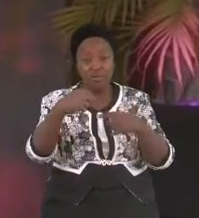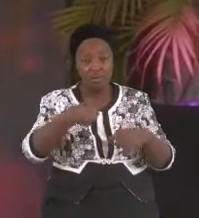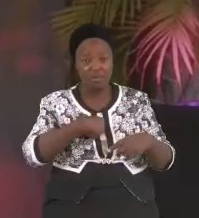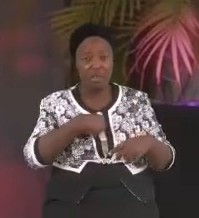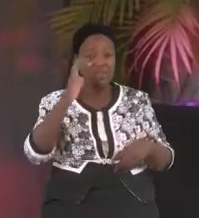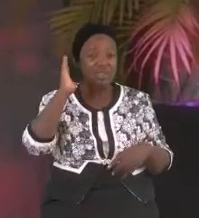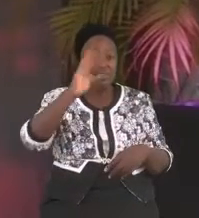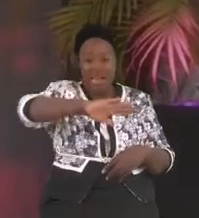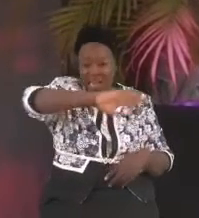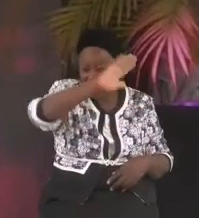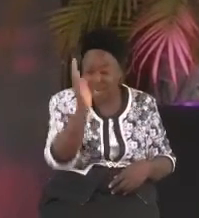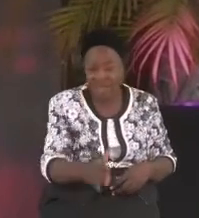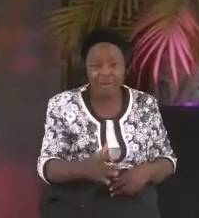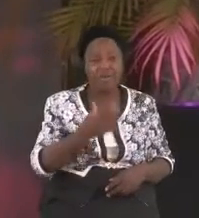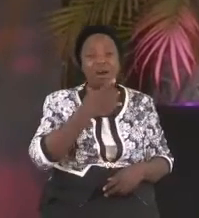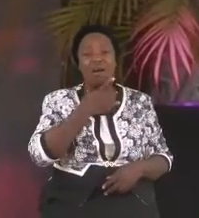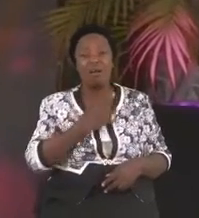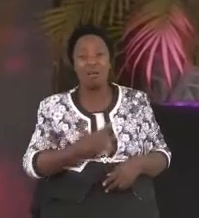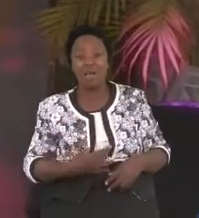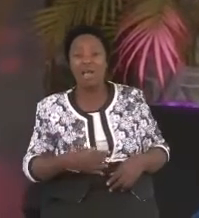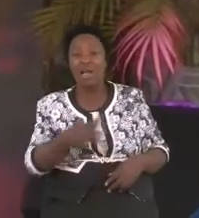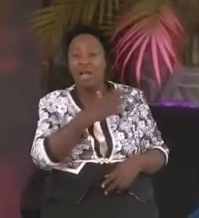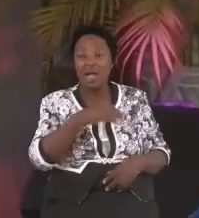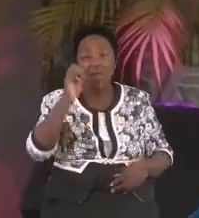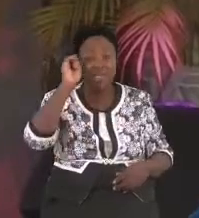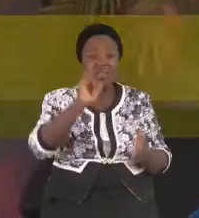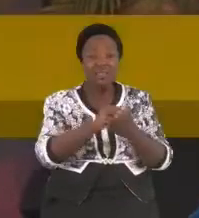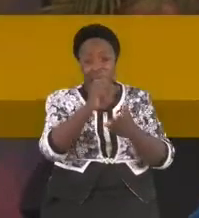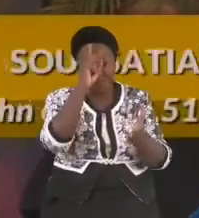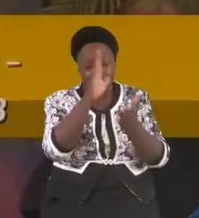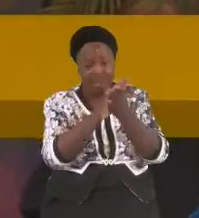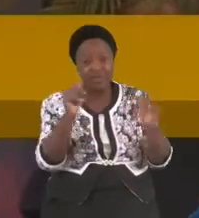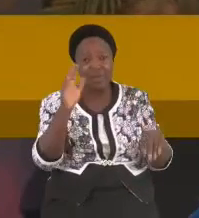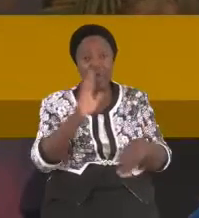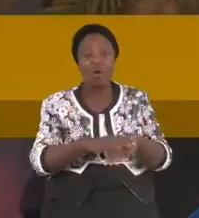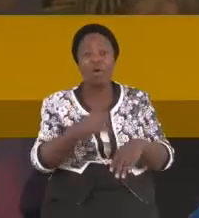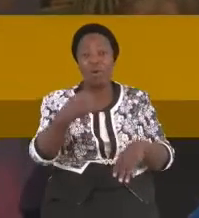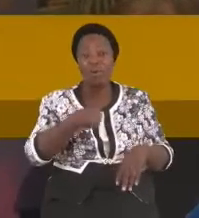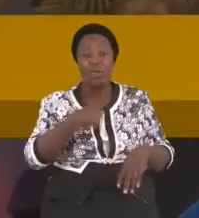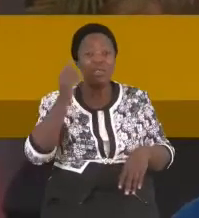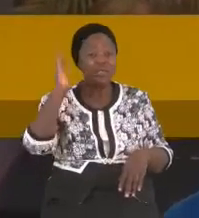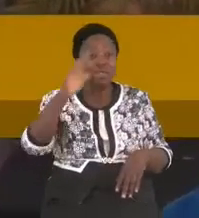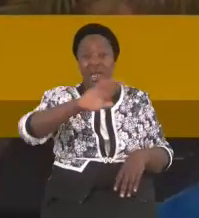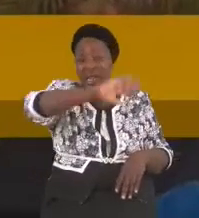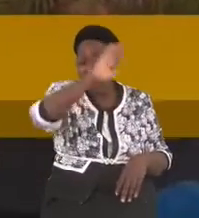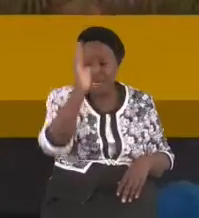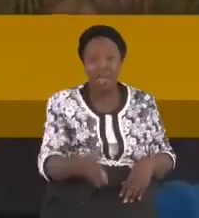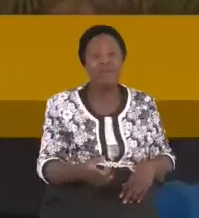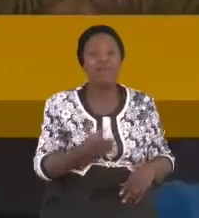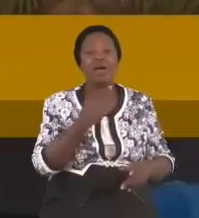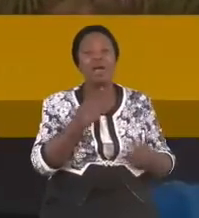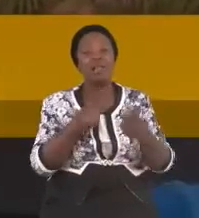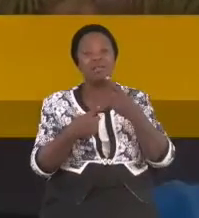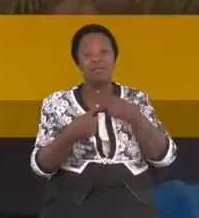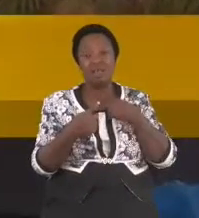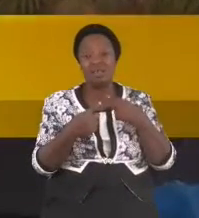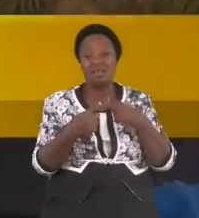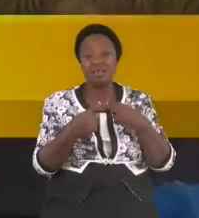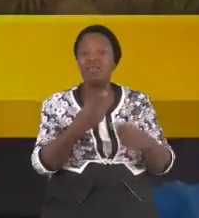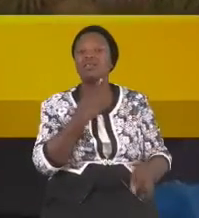hunger and he that believeth on me shall never earth and he says in verse